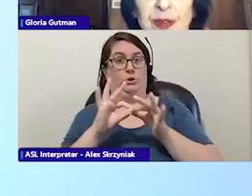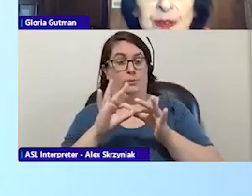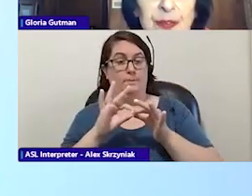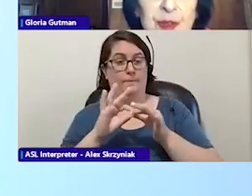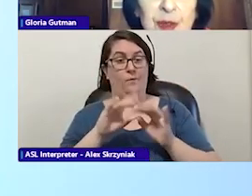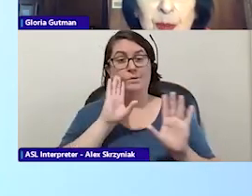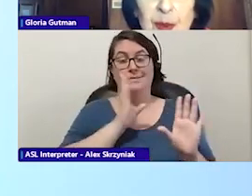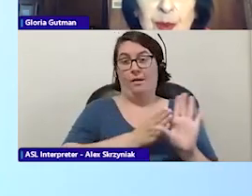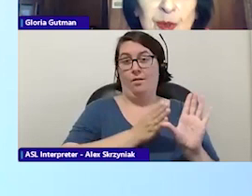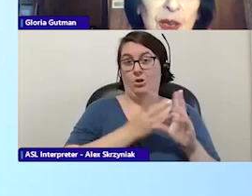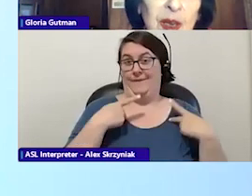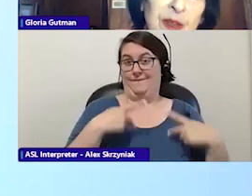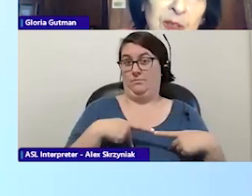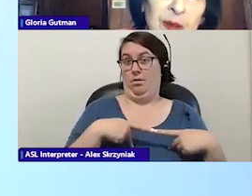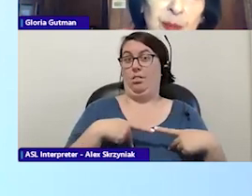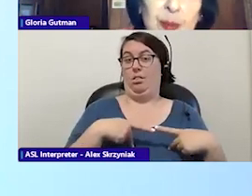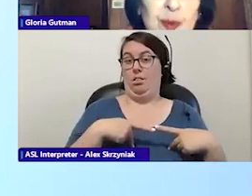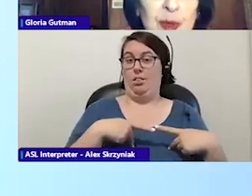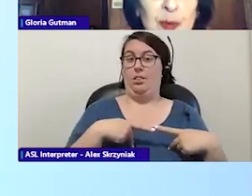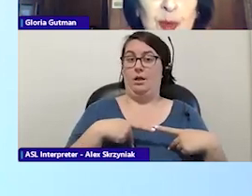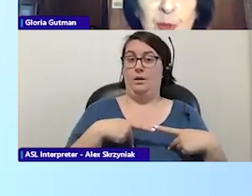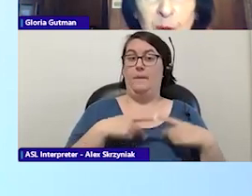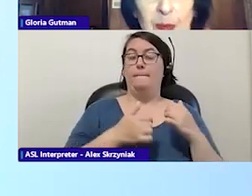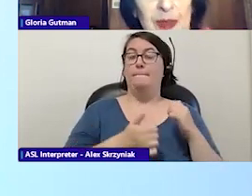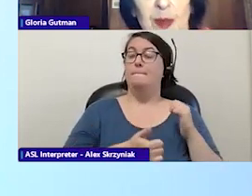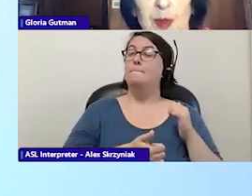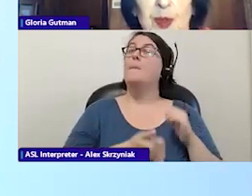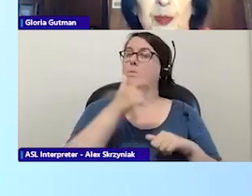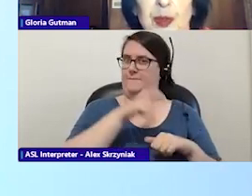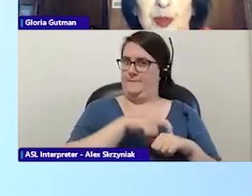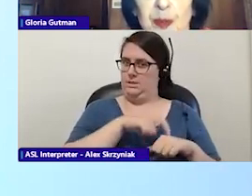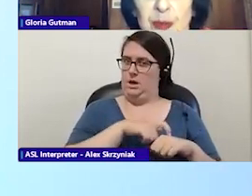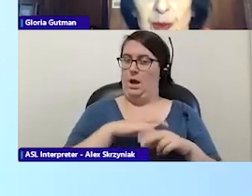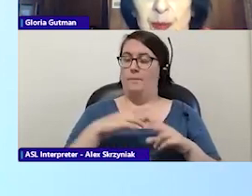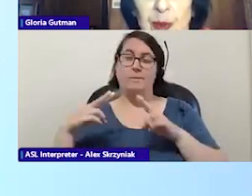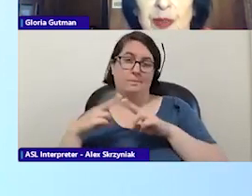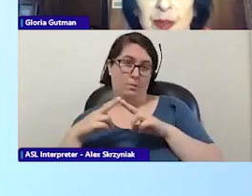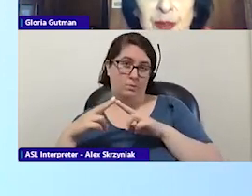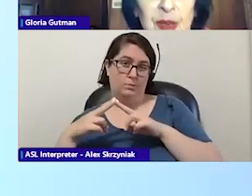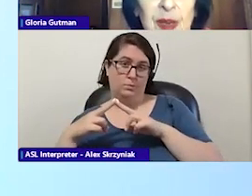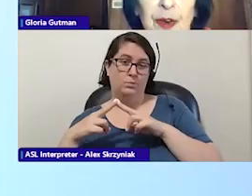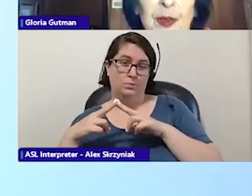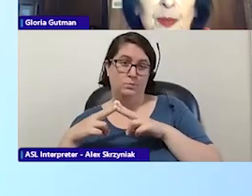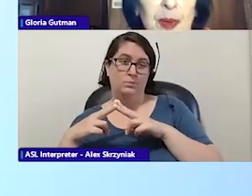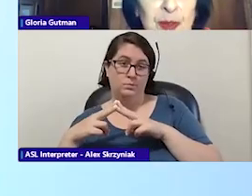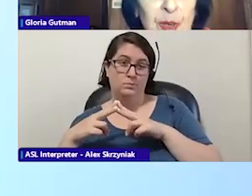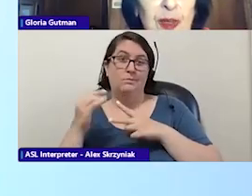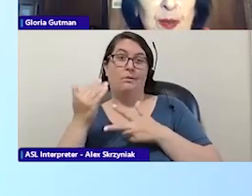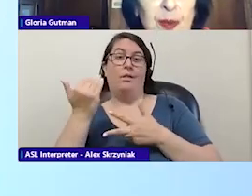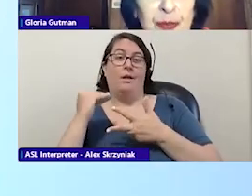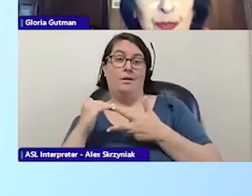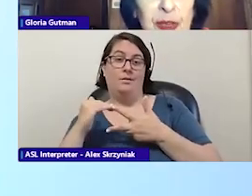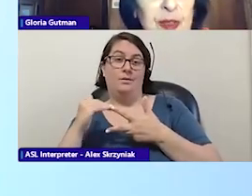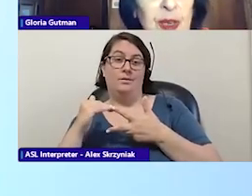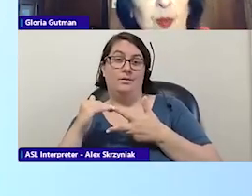psychological and physical abuse, the perpetrator most commonly was a spouse or a partner, followed by a child